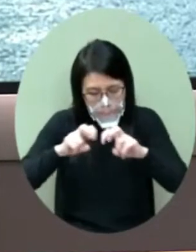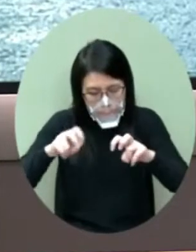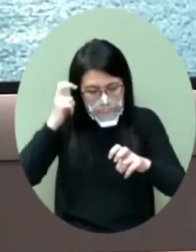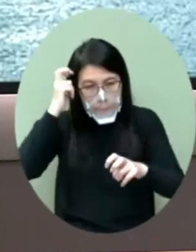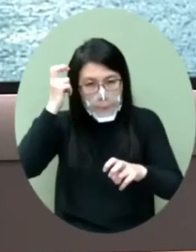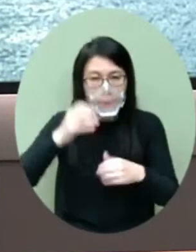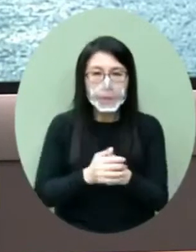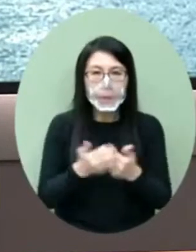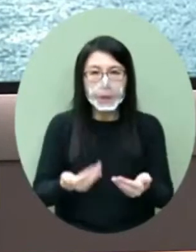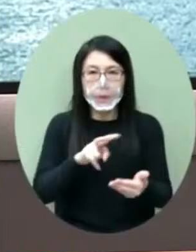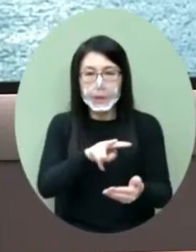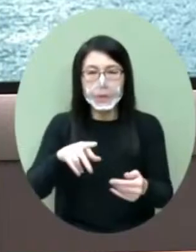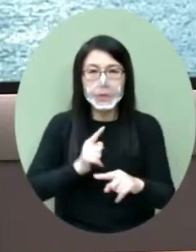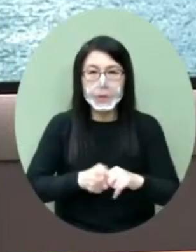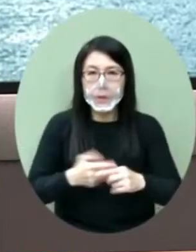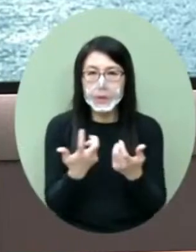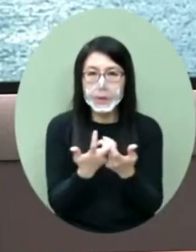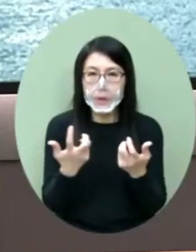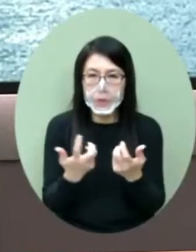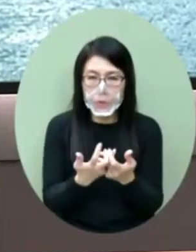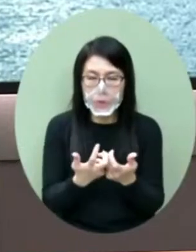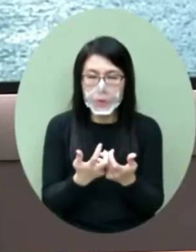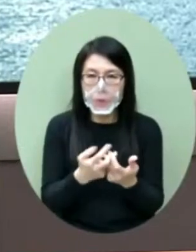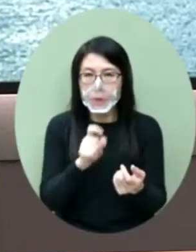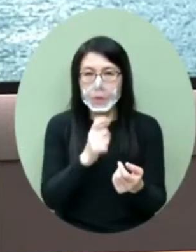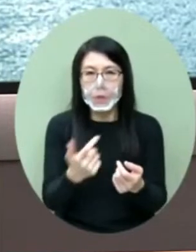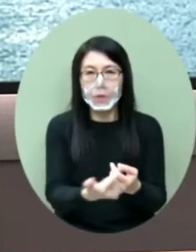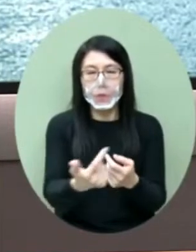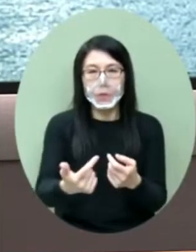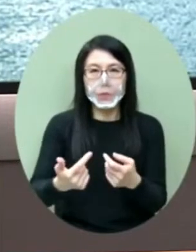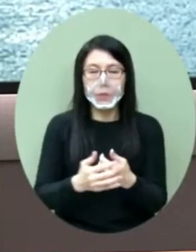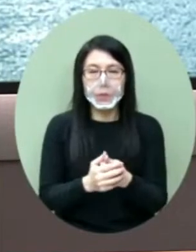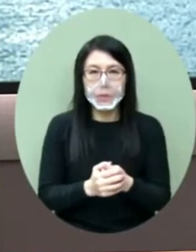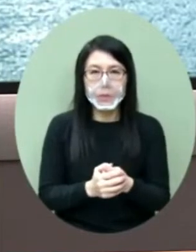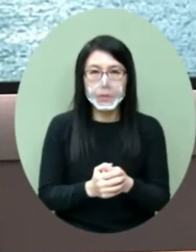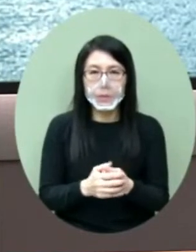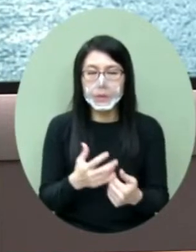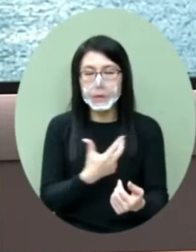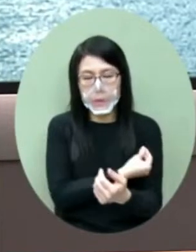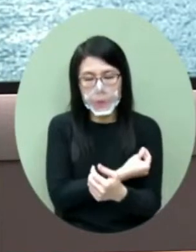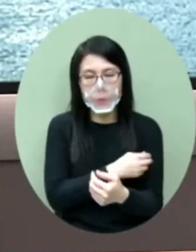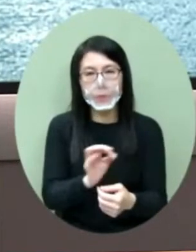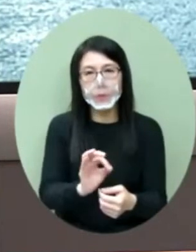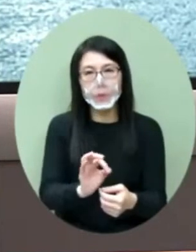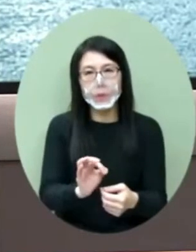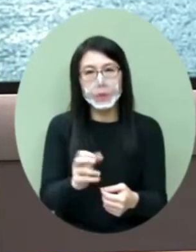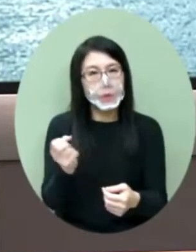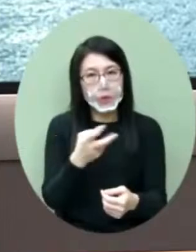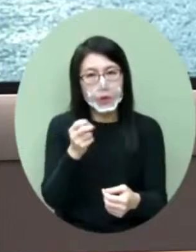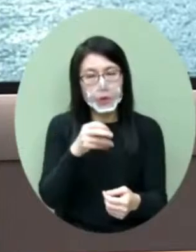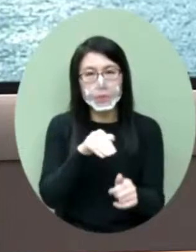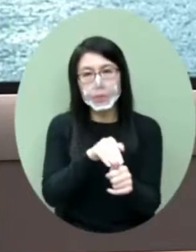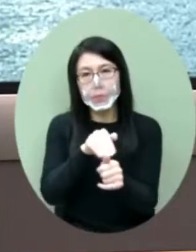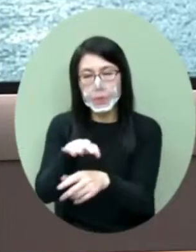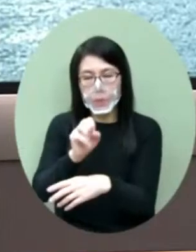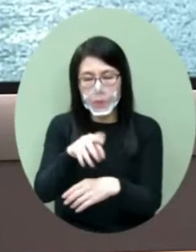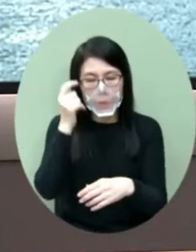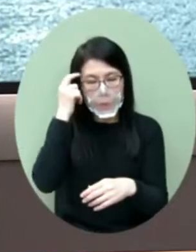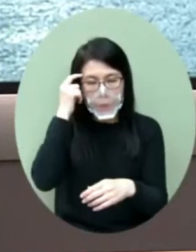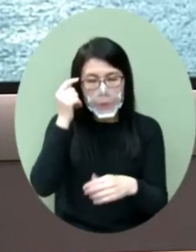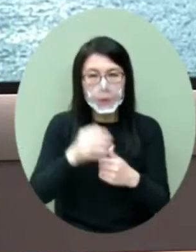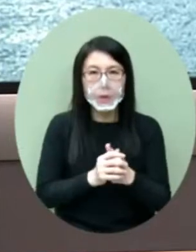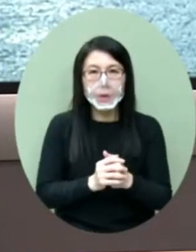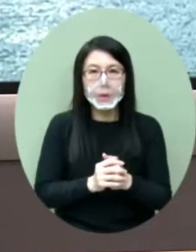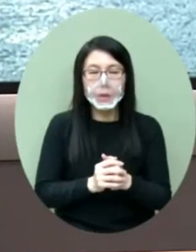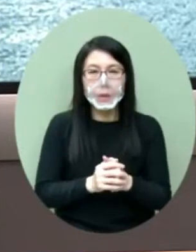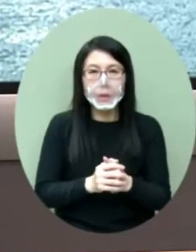conditions, we're still pending further analysis. From the current data, lots of them were unvaccinated. Therefore,